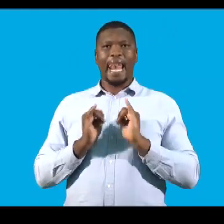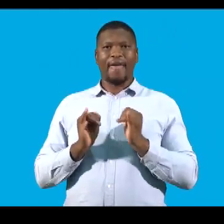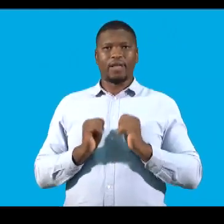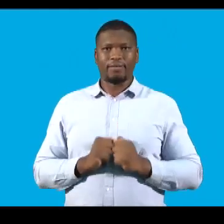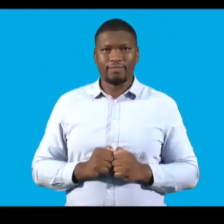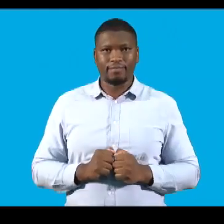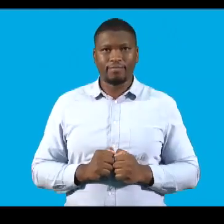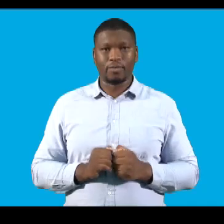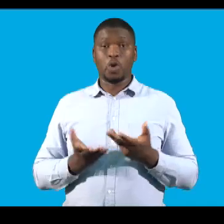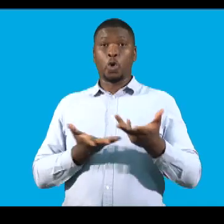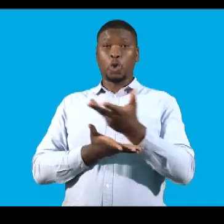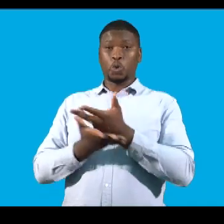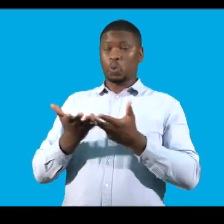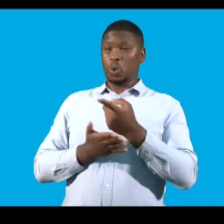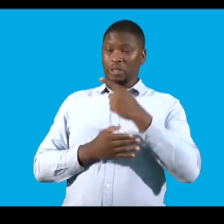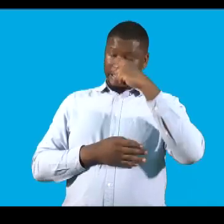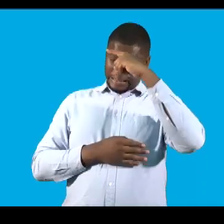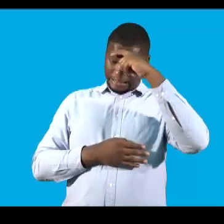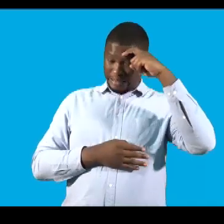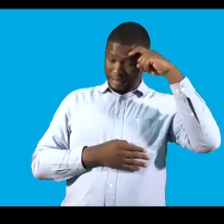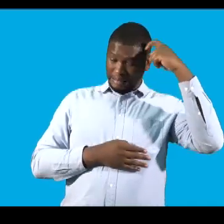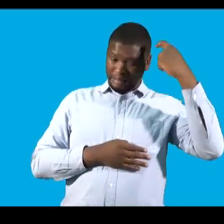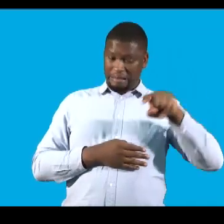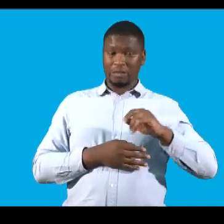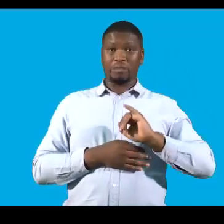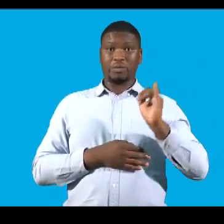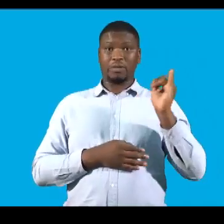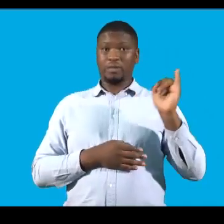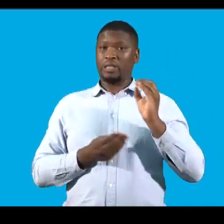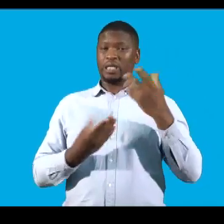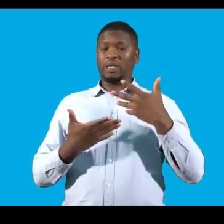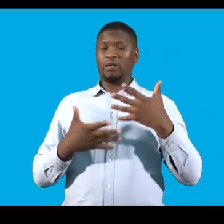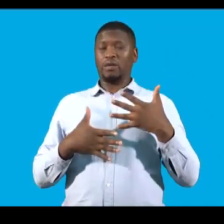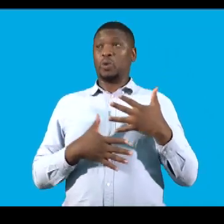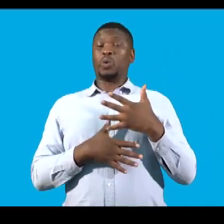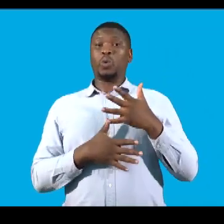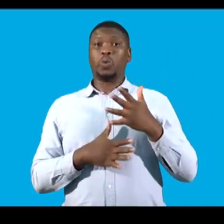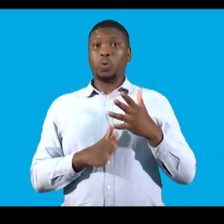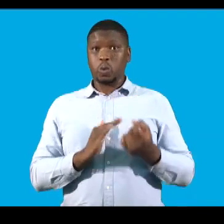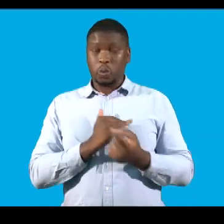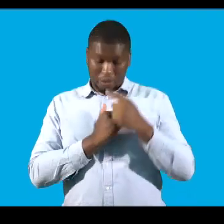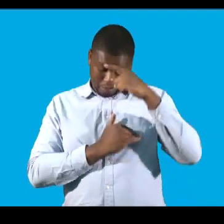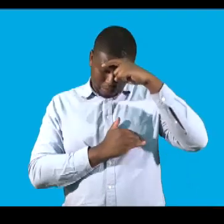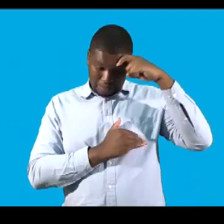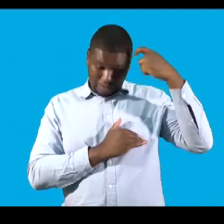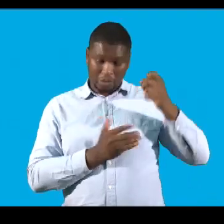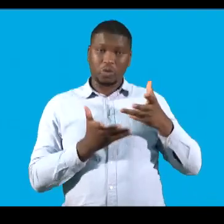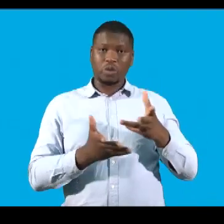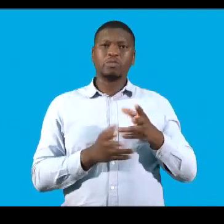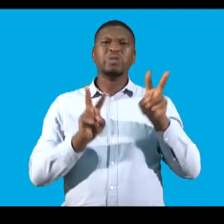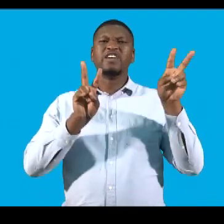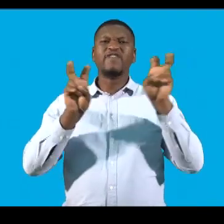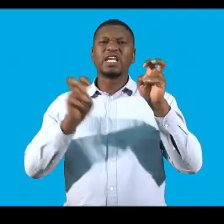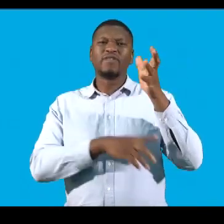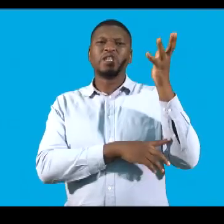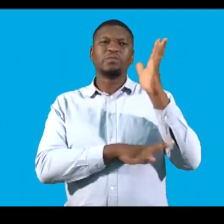the paralyzing heat, right? So the heat is paralyzing in the air. So